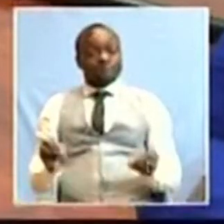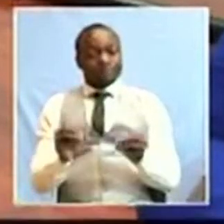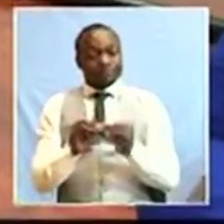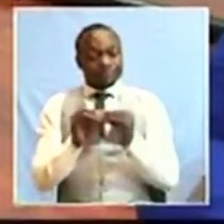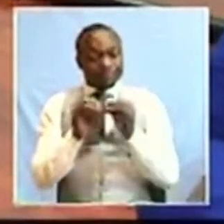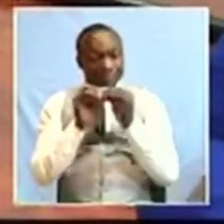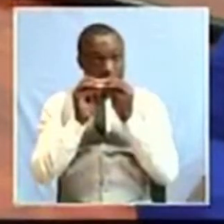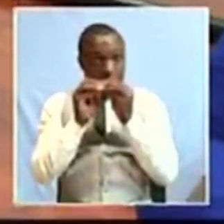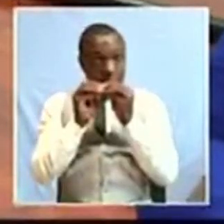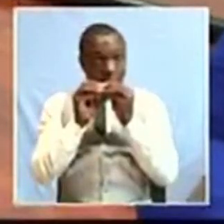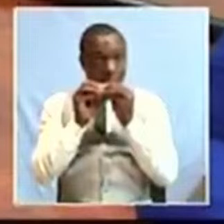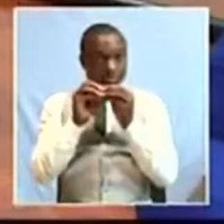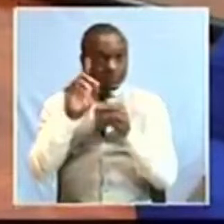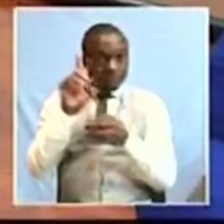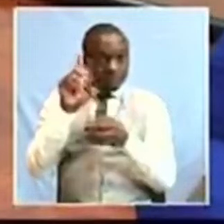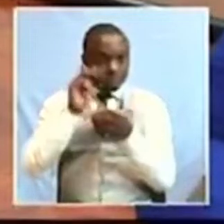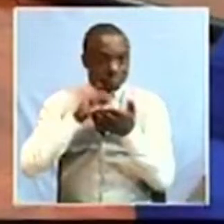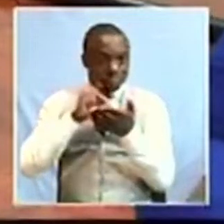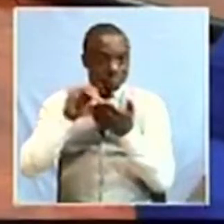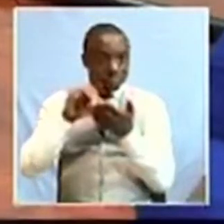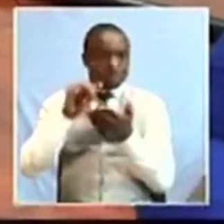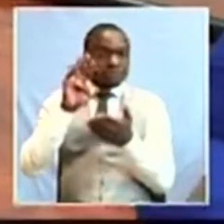of